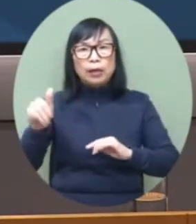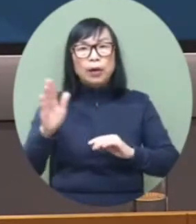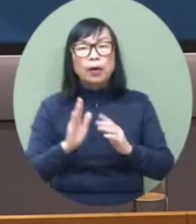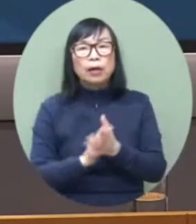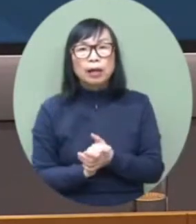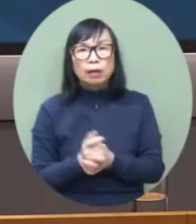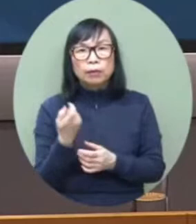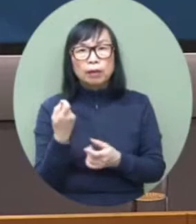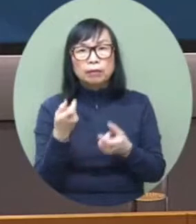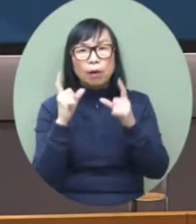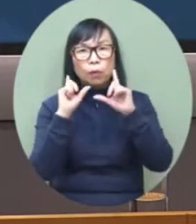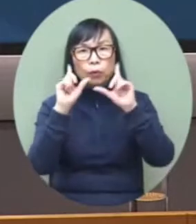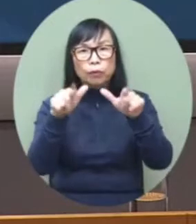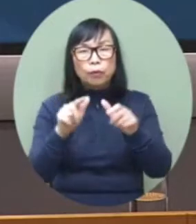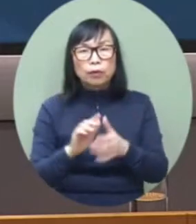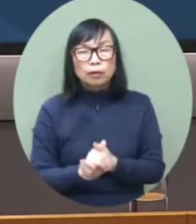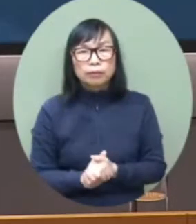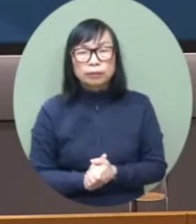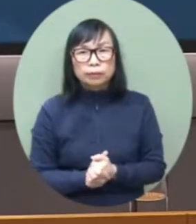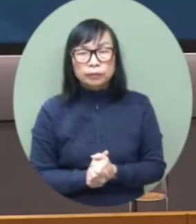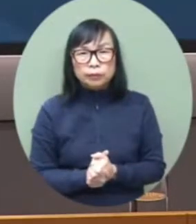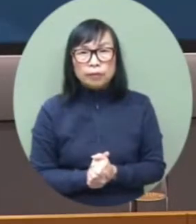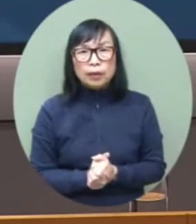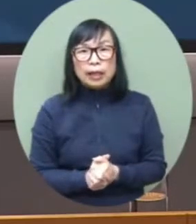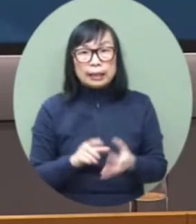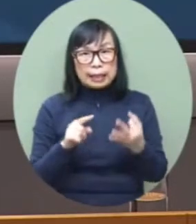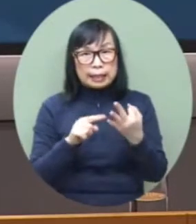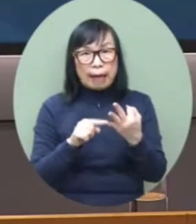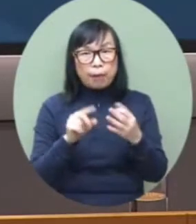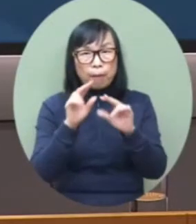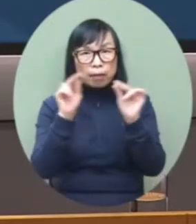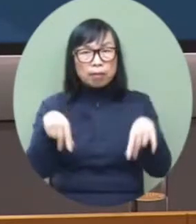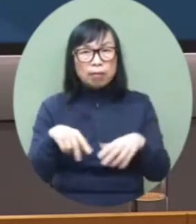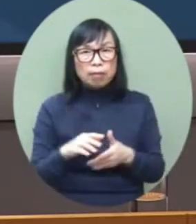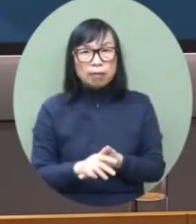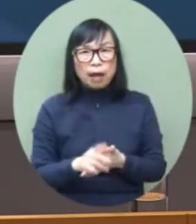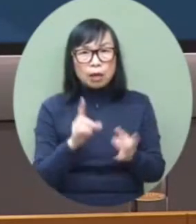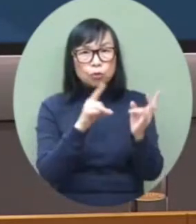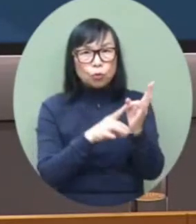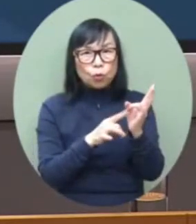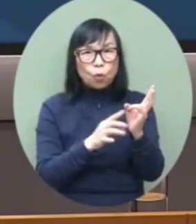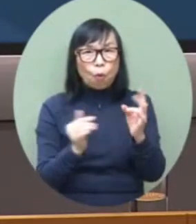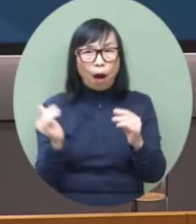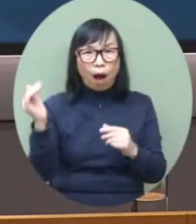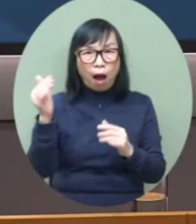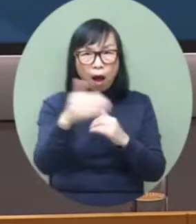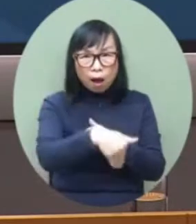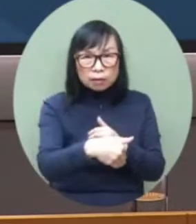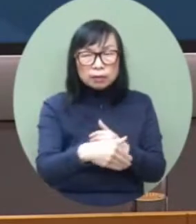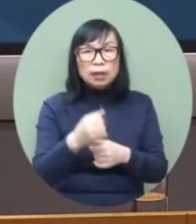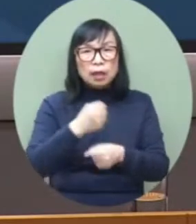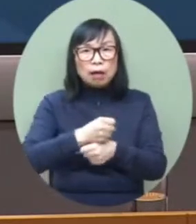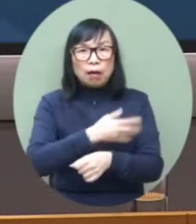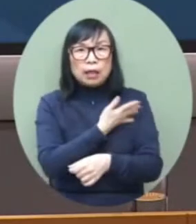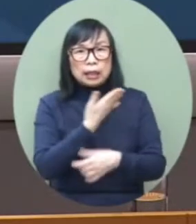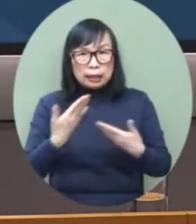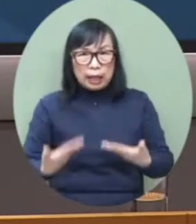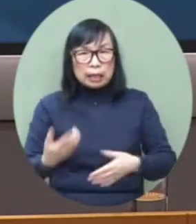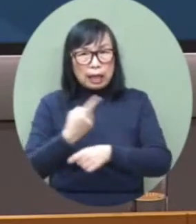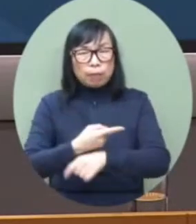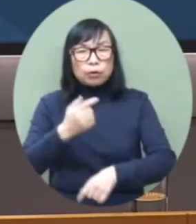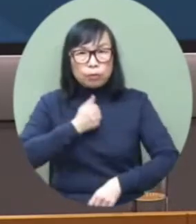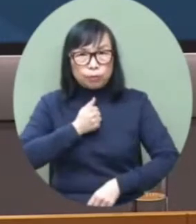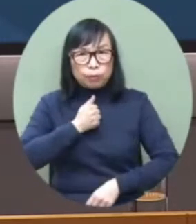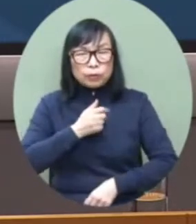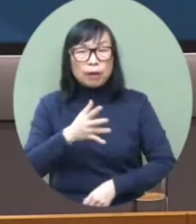can leave. So that's the simple response. The third question is about the manpower in Penny's Bay. We have